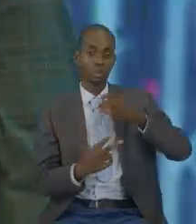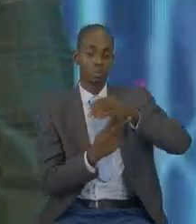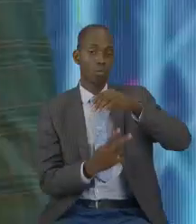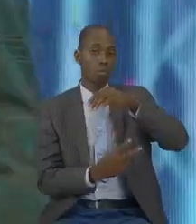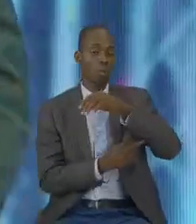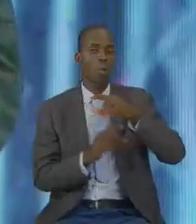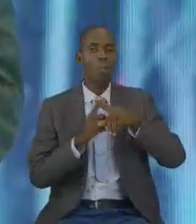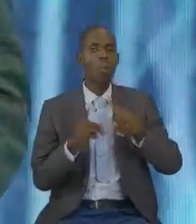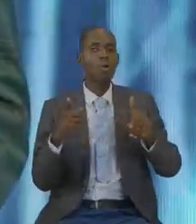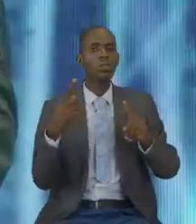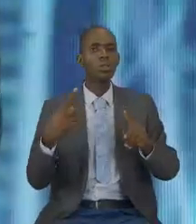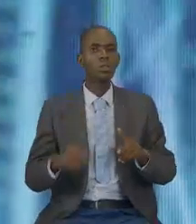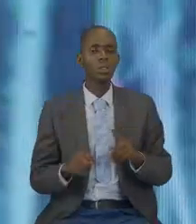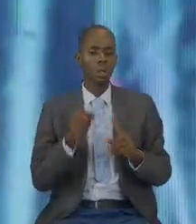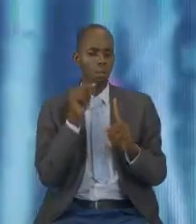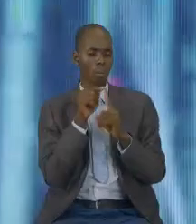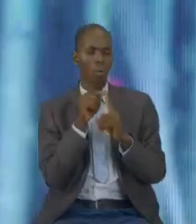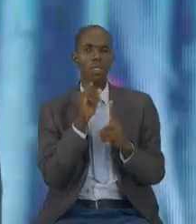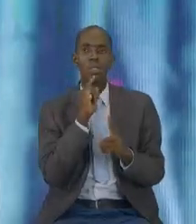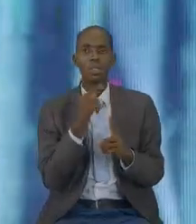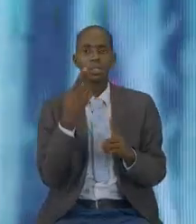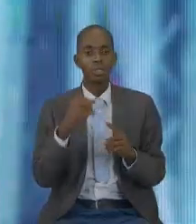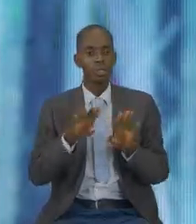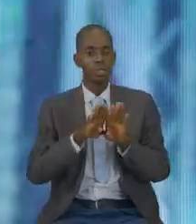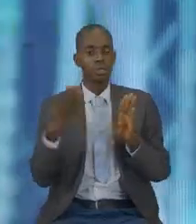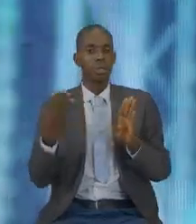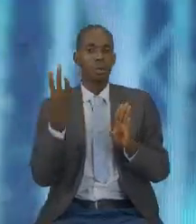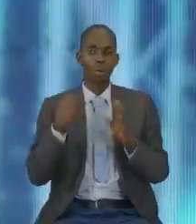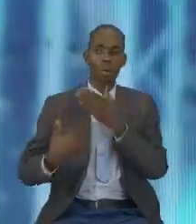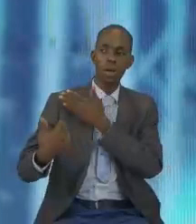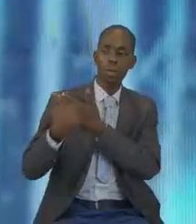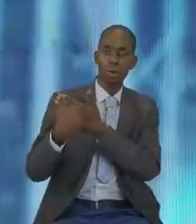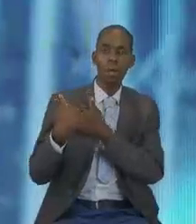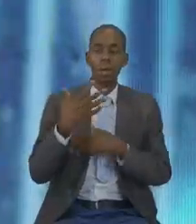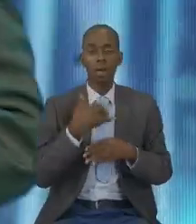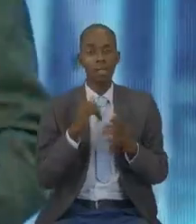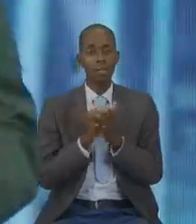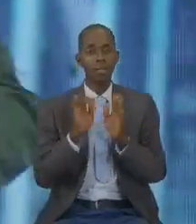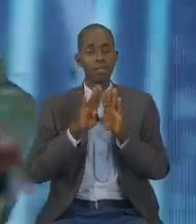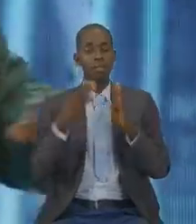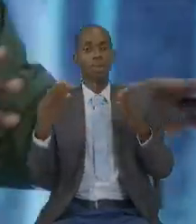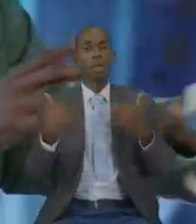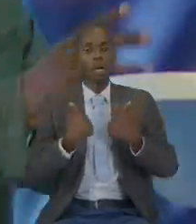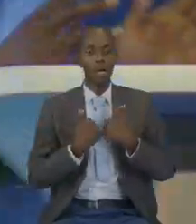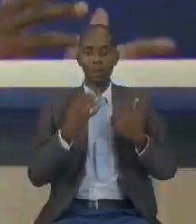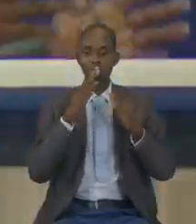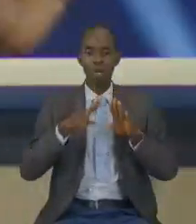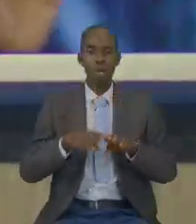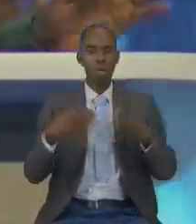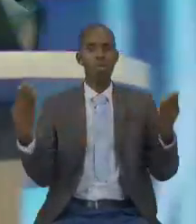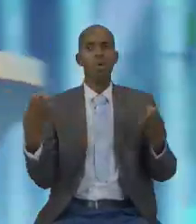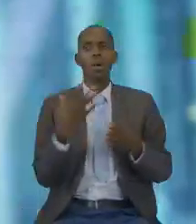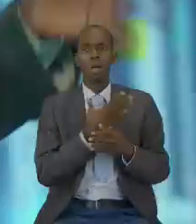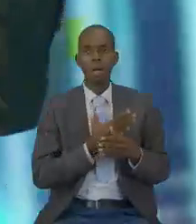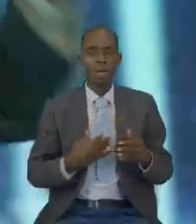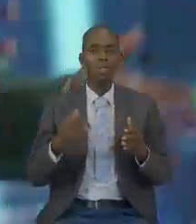point is, the door was behind him, and the door had been opened, and he was still